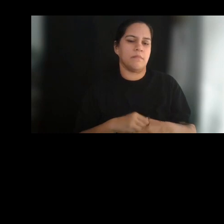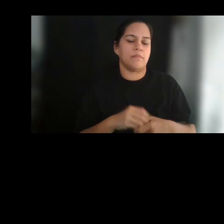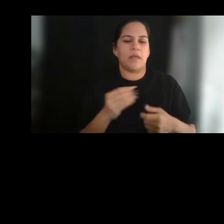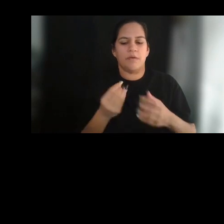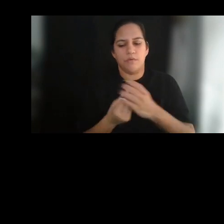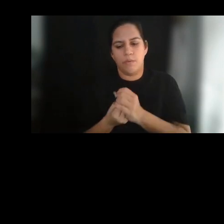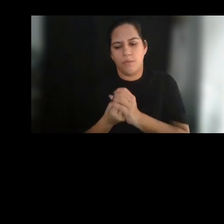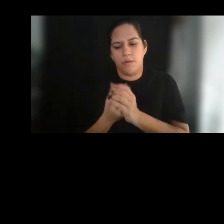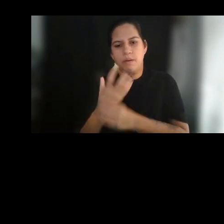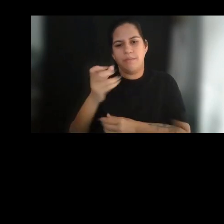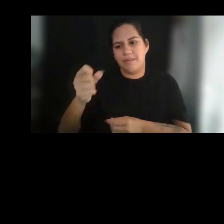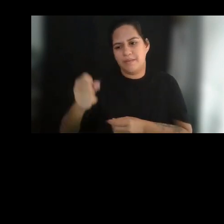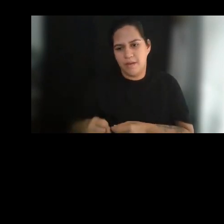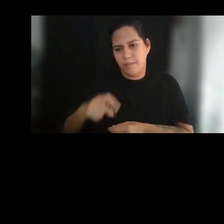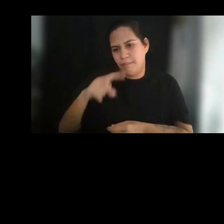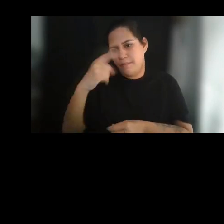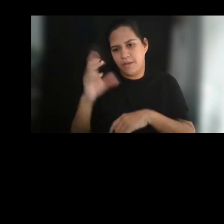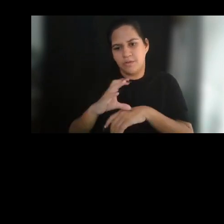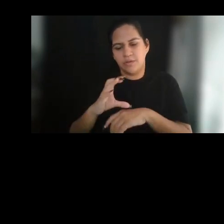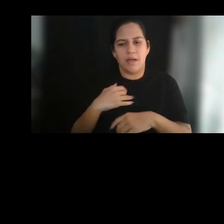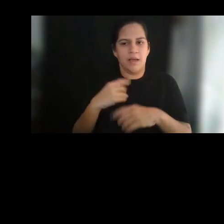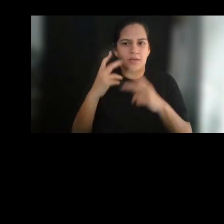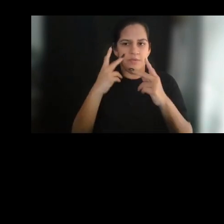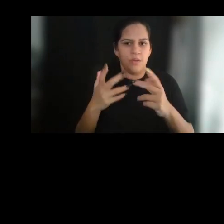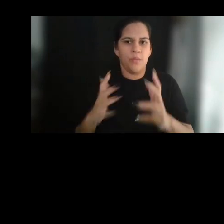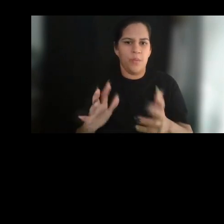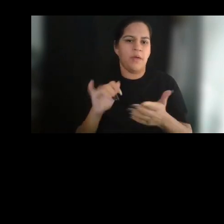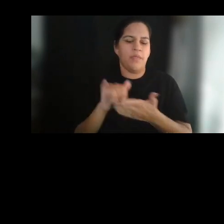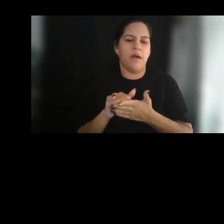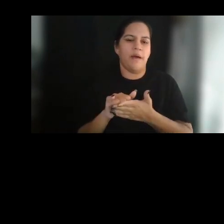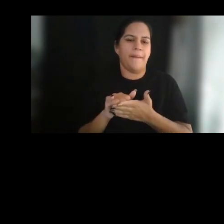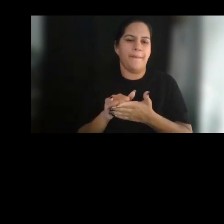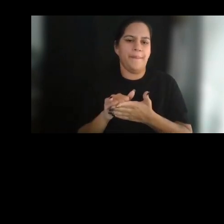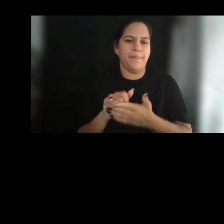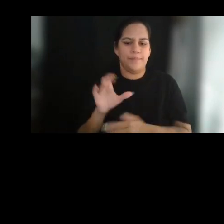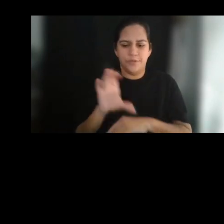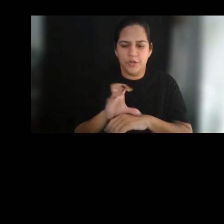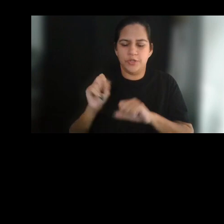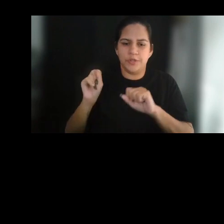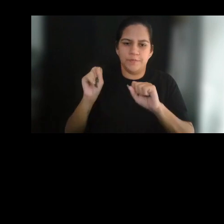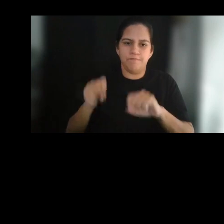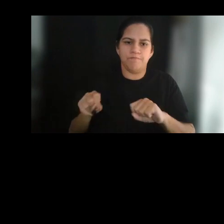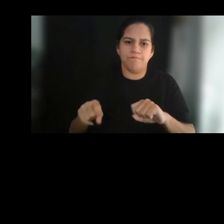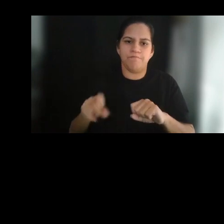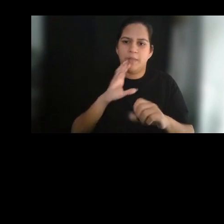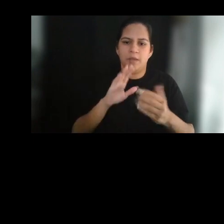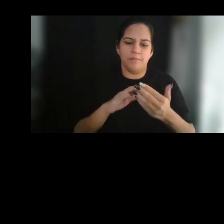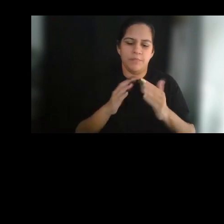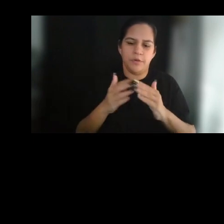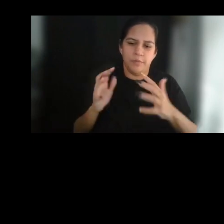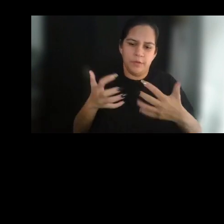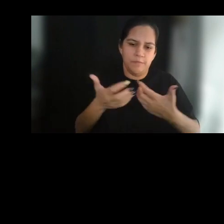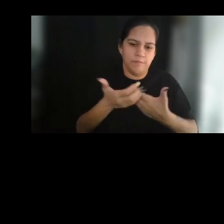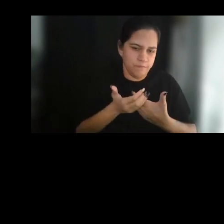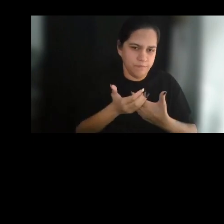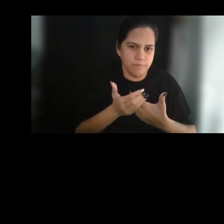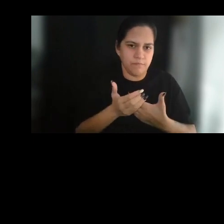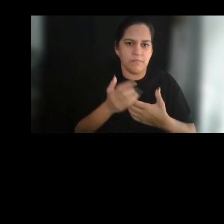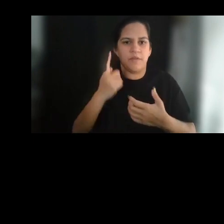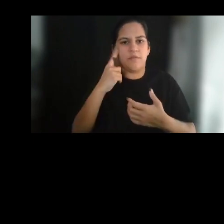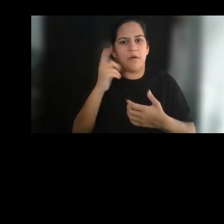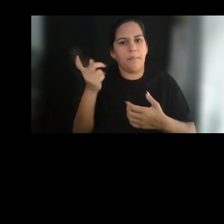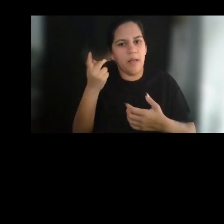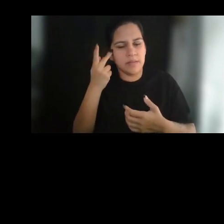church, I saw the way that a church could be a community hub, a hub for politics, a hub